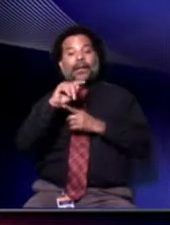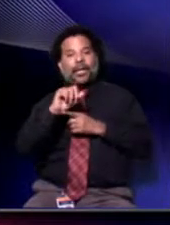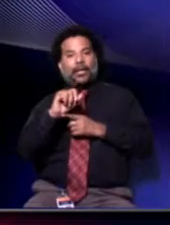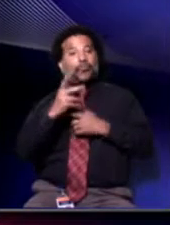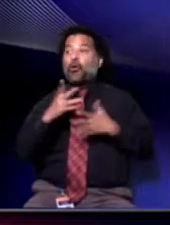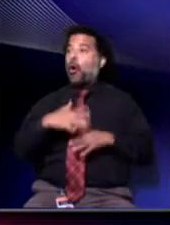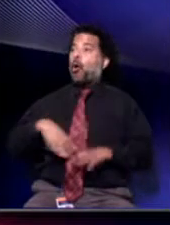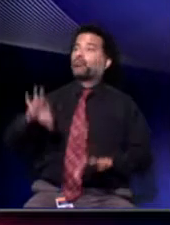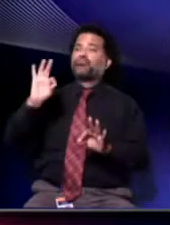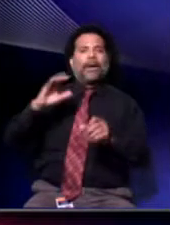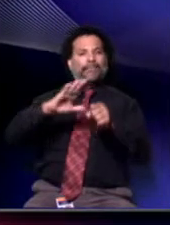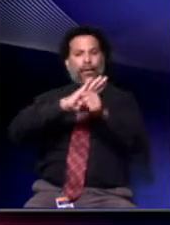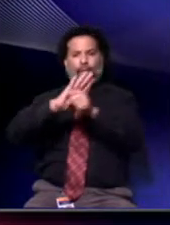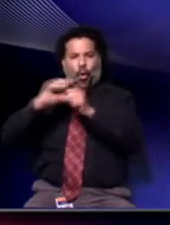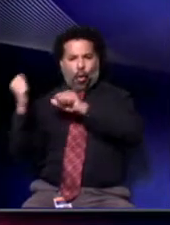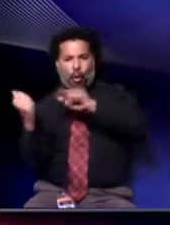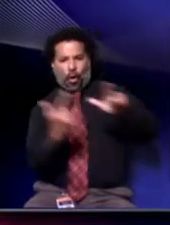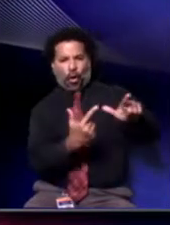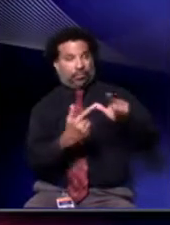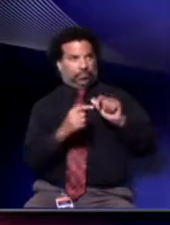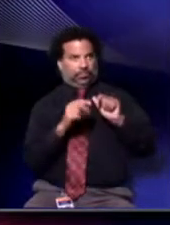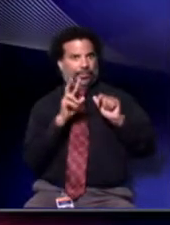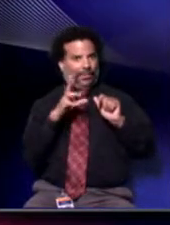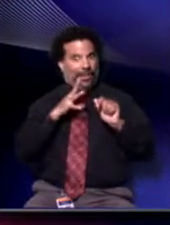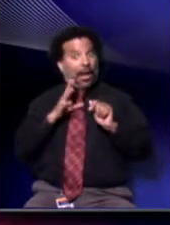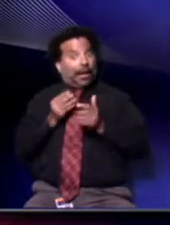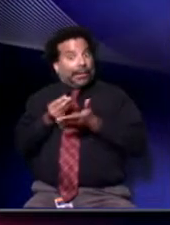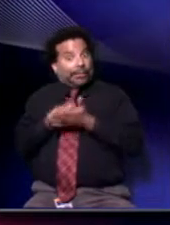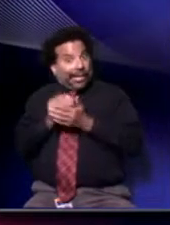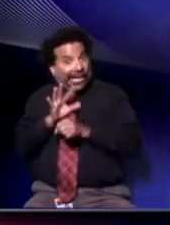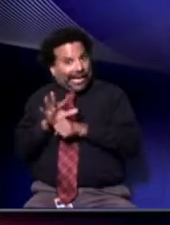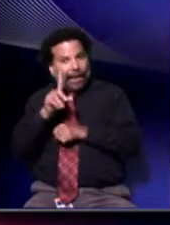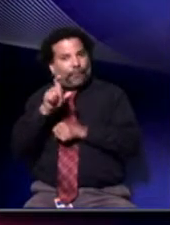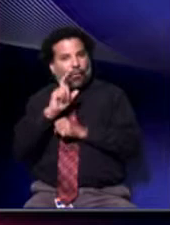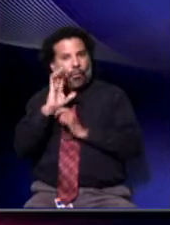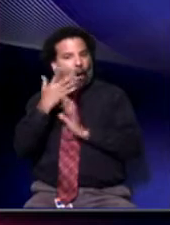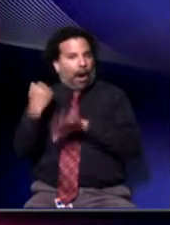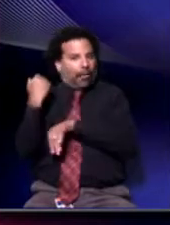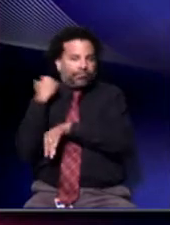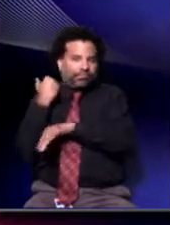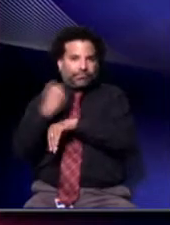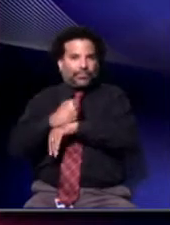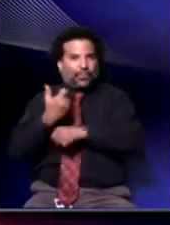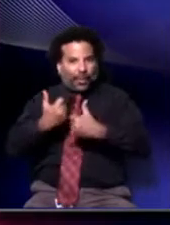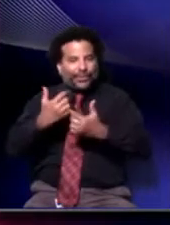spots, how would we do from a fiscal point of view, right? So we would need to see the allocation of all that.